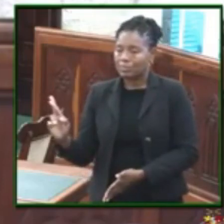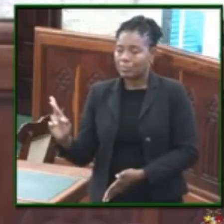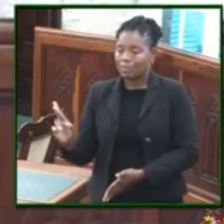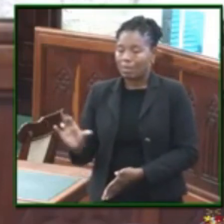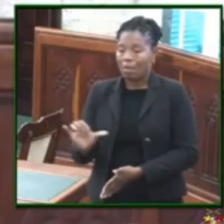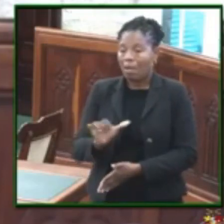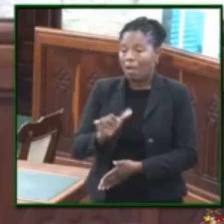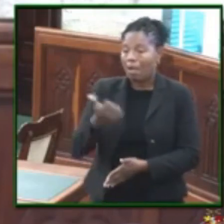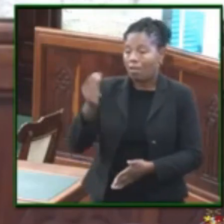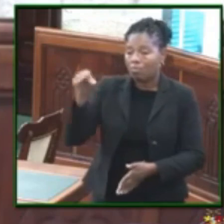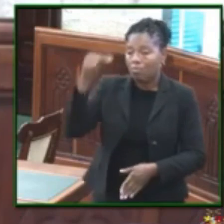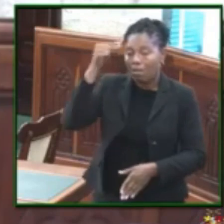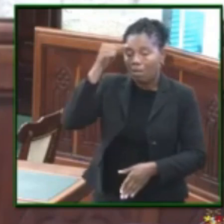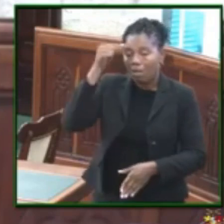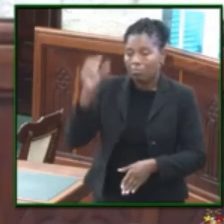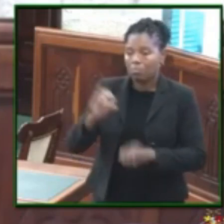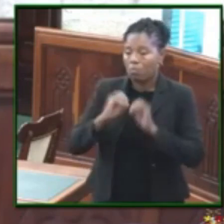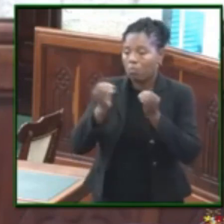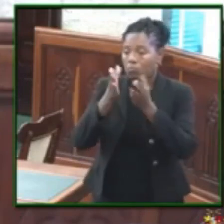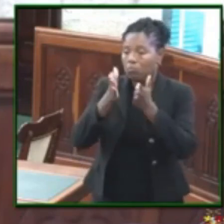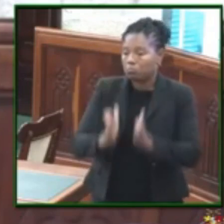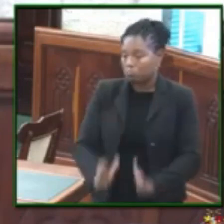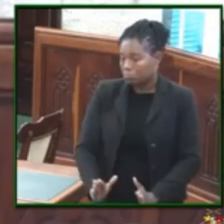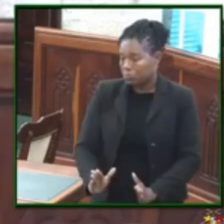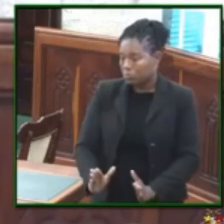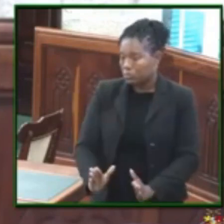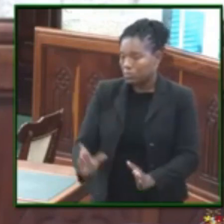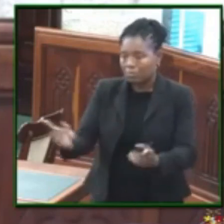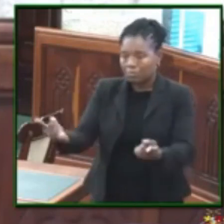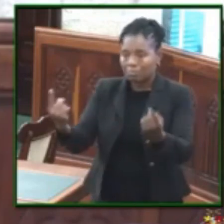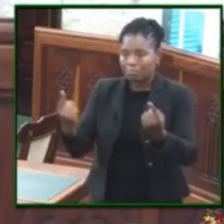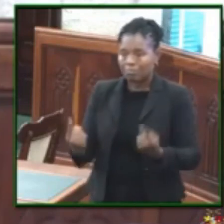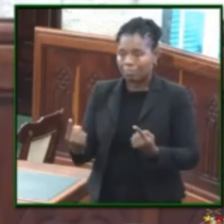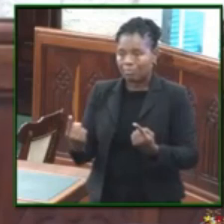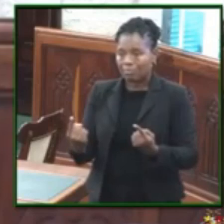and other government officials come to the people of this country